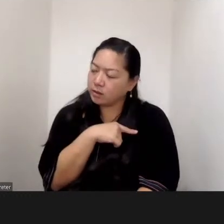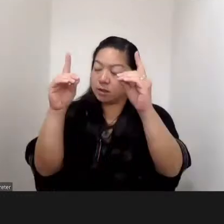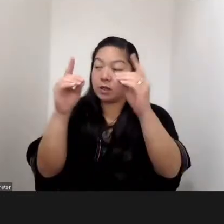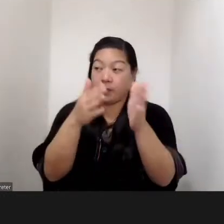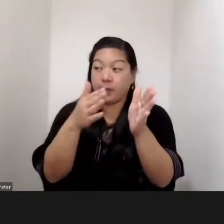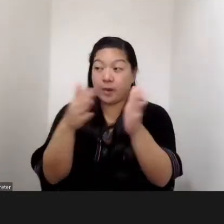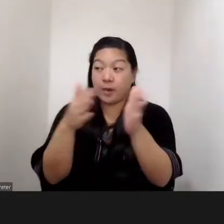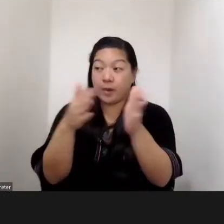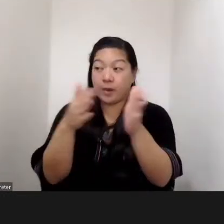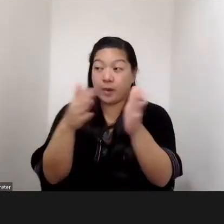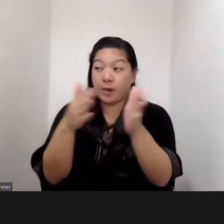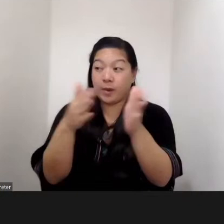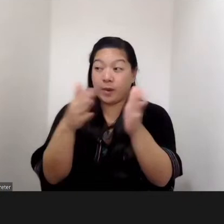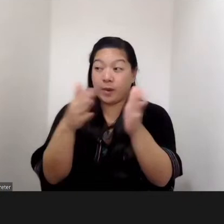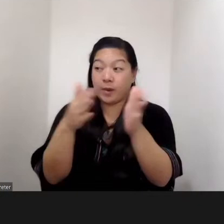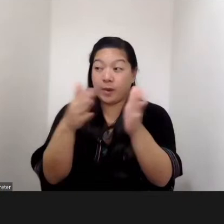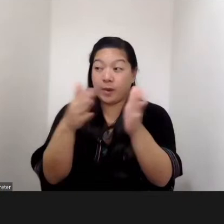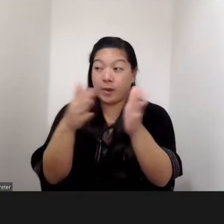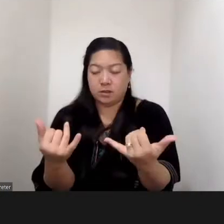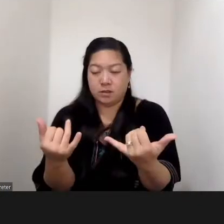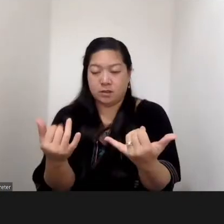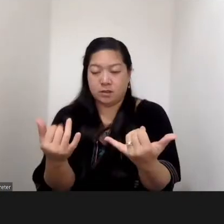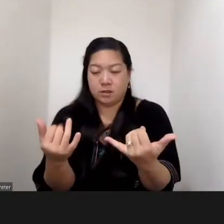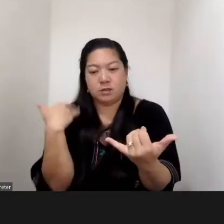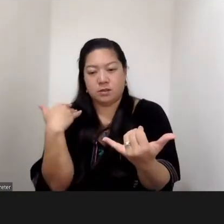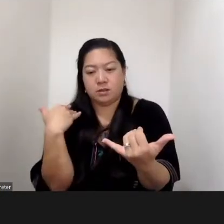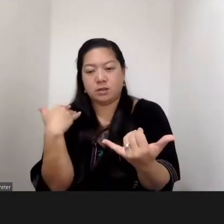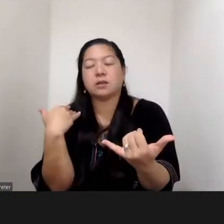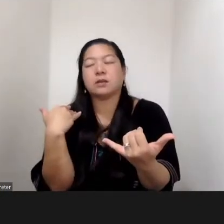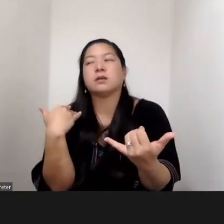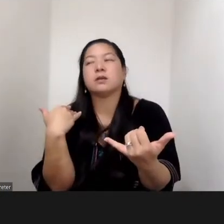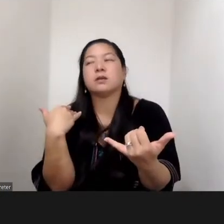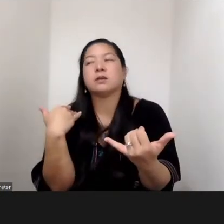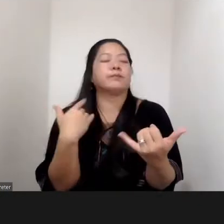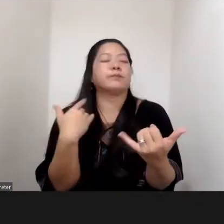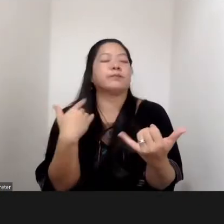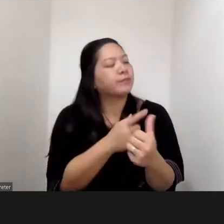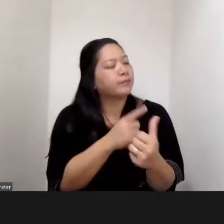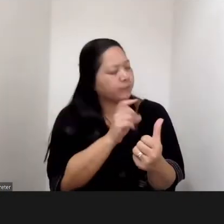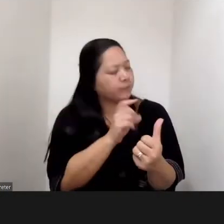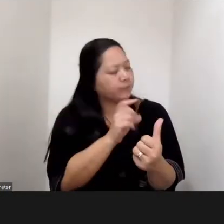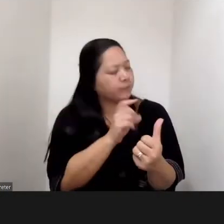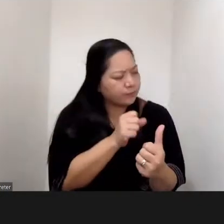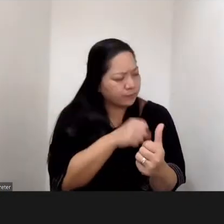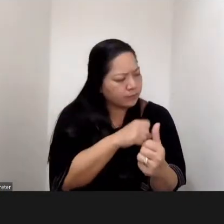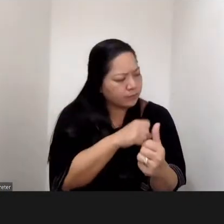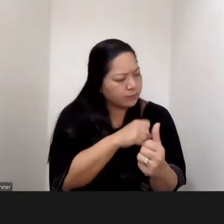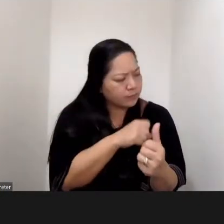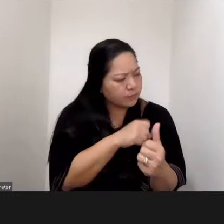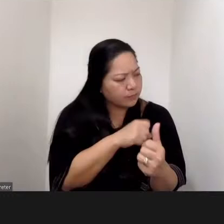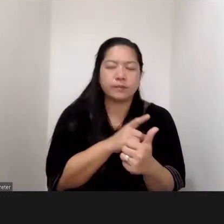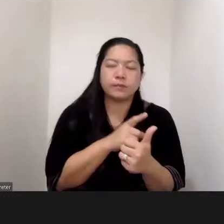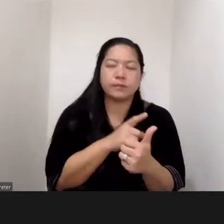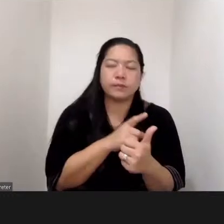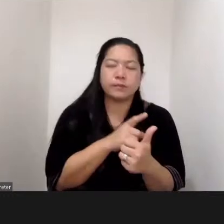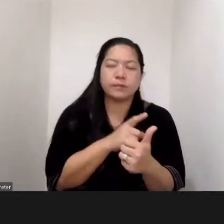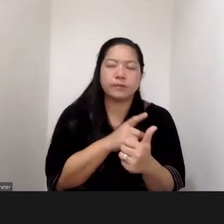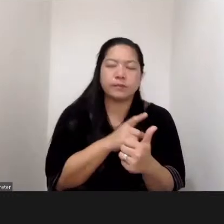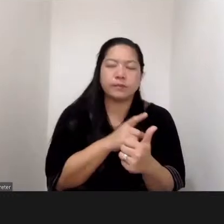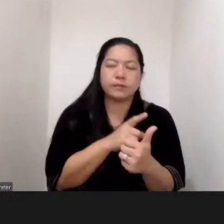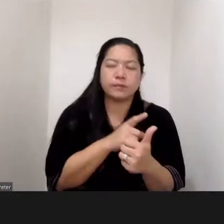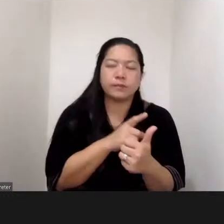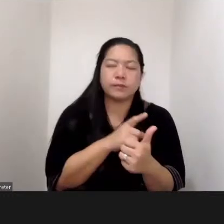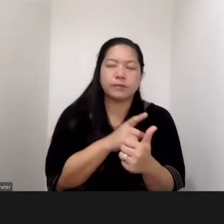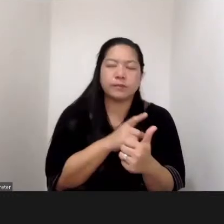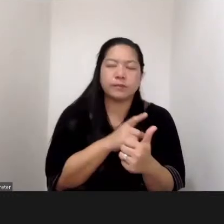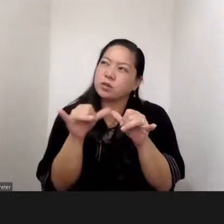now, right? That's your question. That's the first part of my question, yes. You're right. Because we were still in